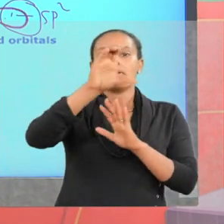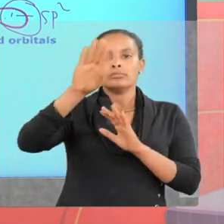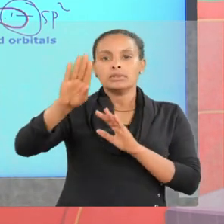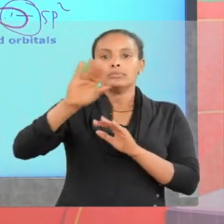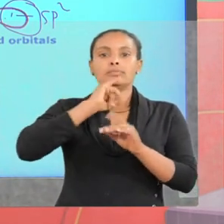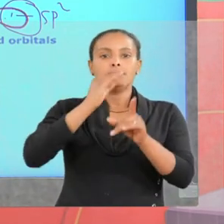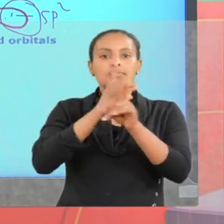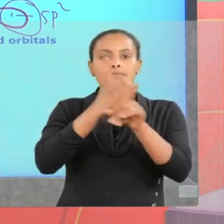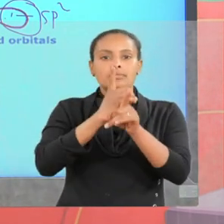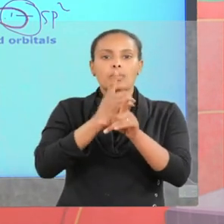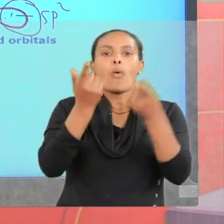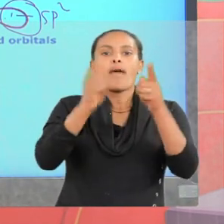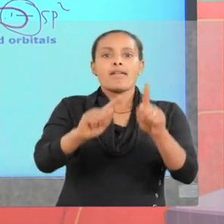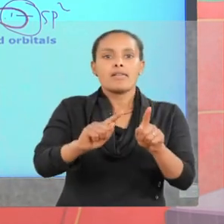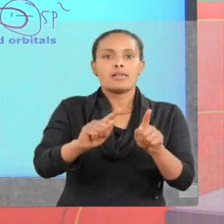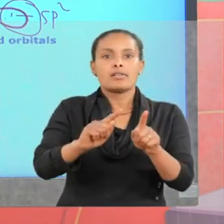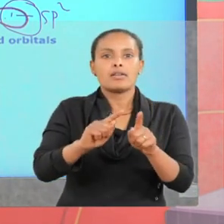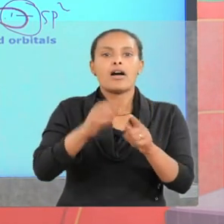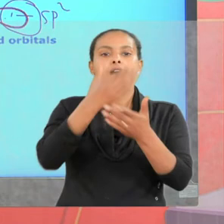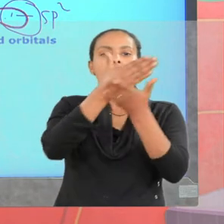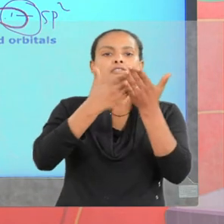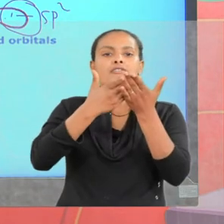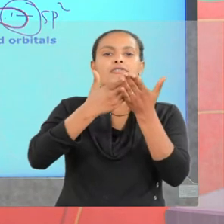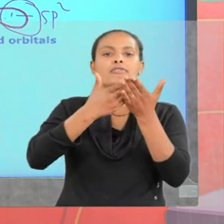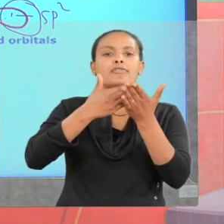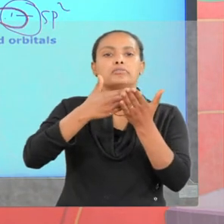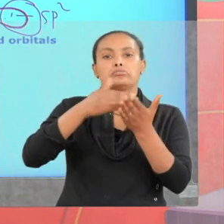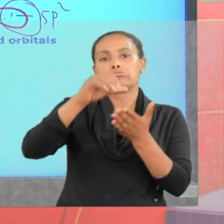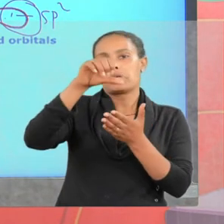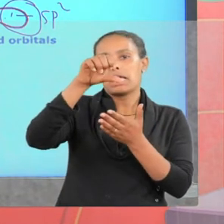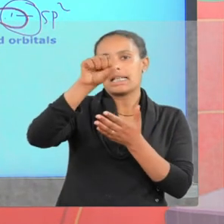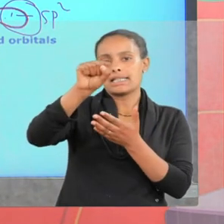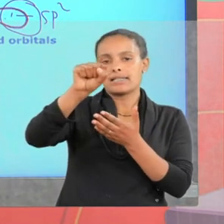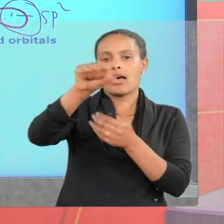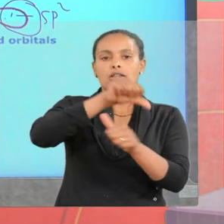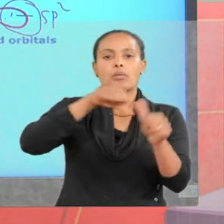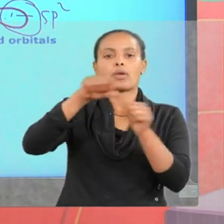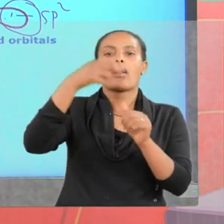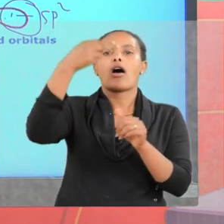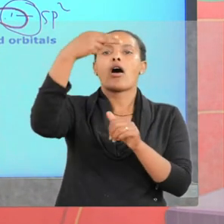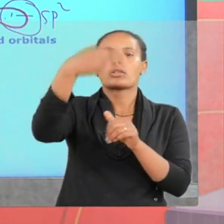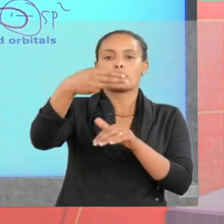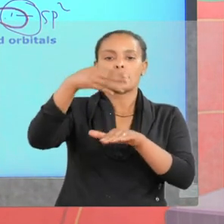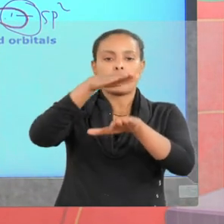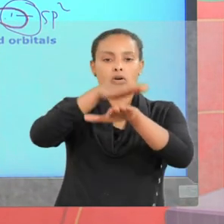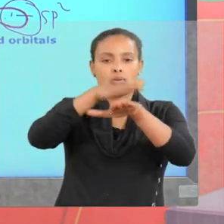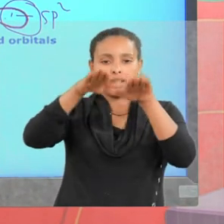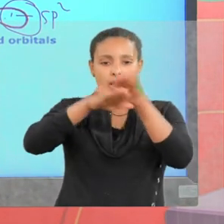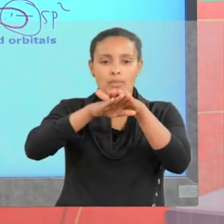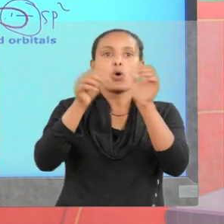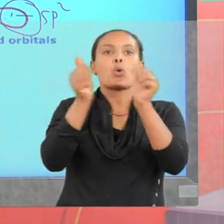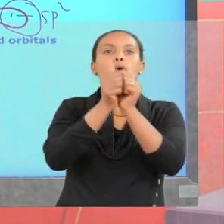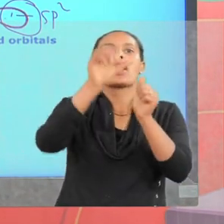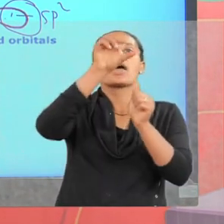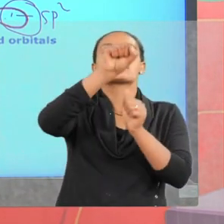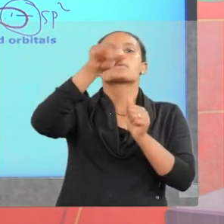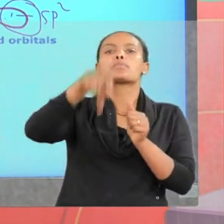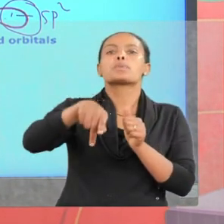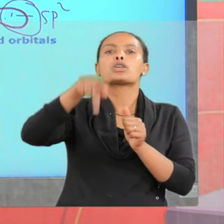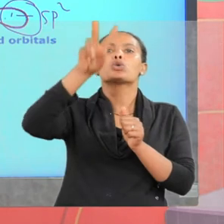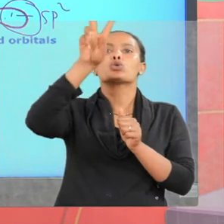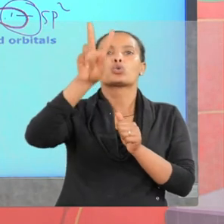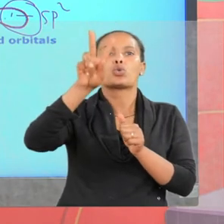is formed when half-filled s atomic orbital of hydrogen overlap with sp2